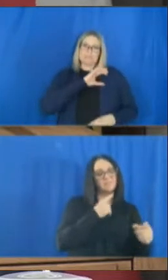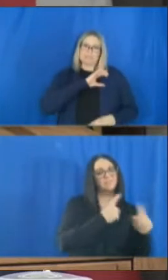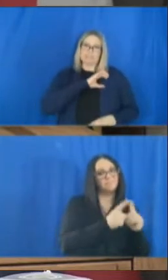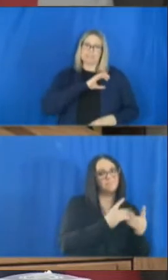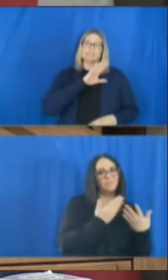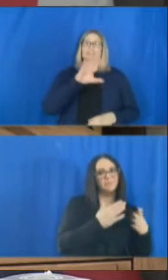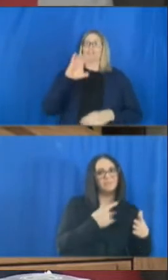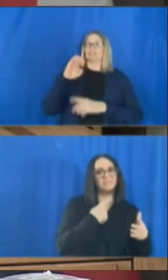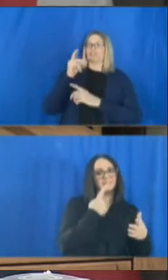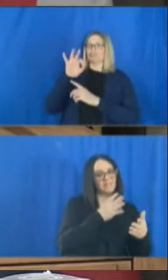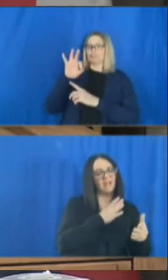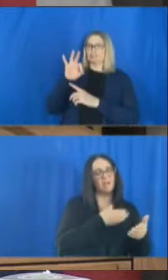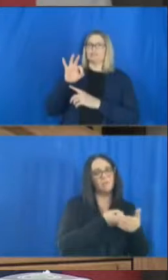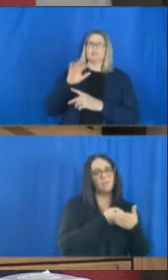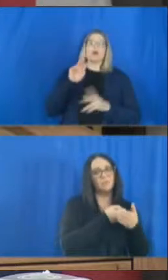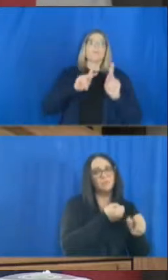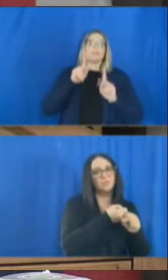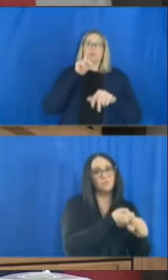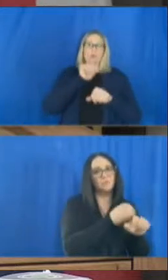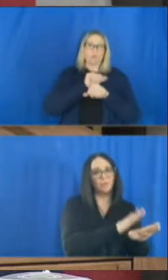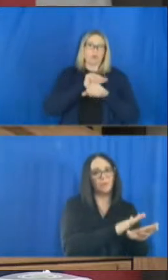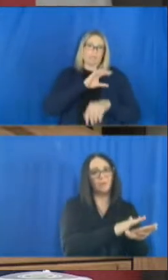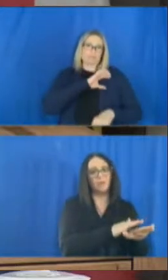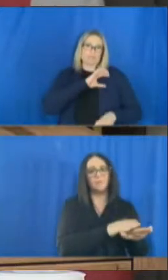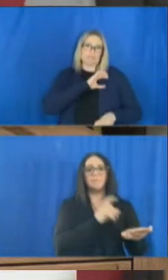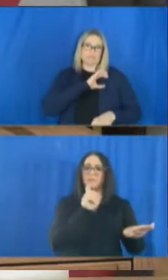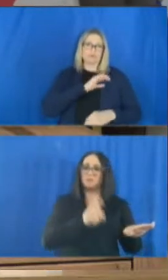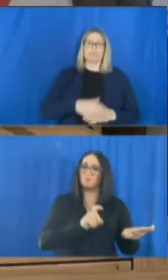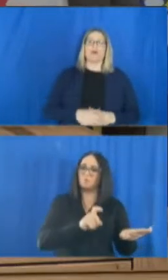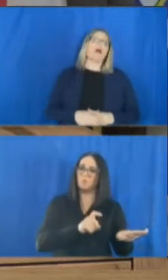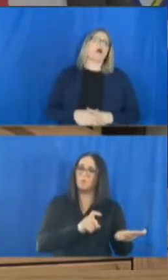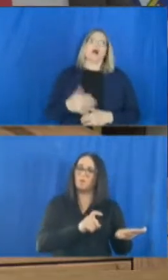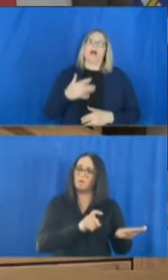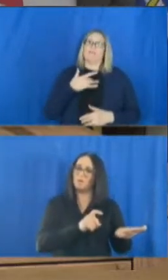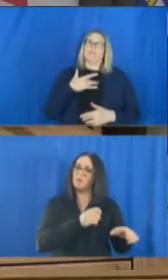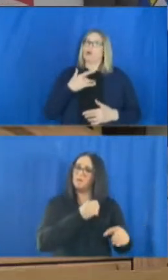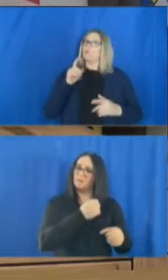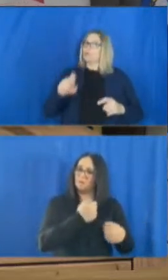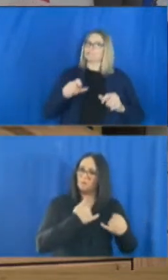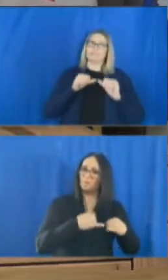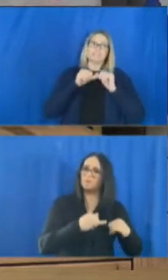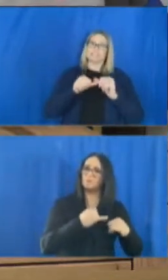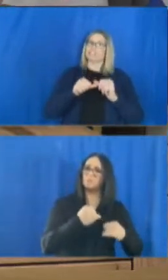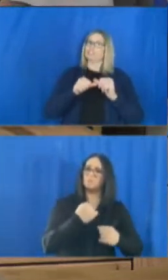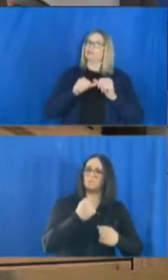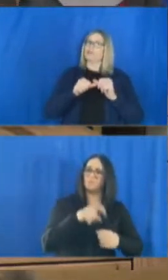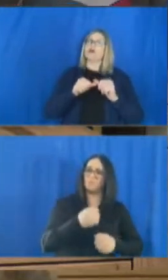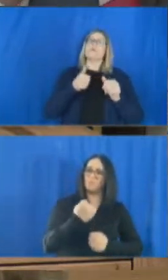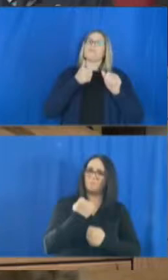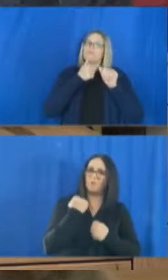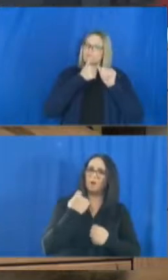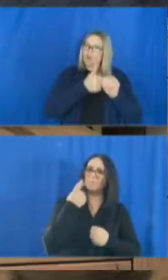be in a position to talk about it at another time. Thank you both. Merci beaucoup tout le monde.